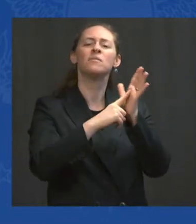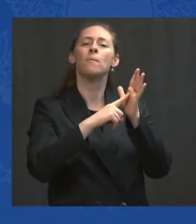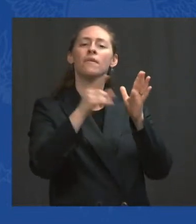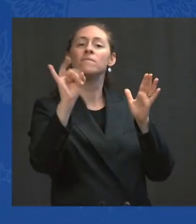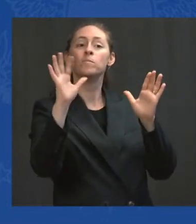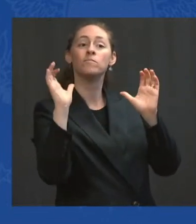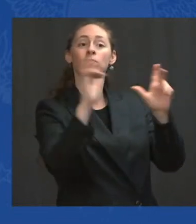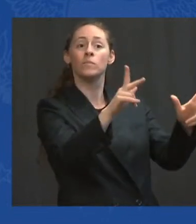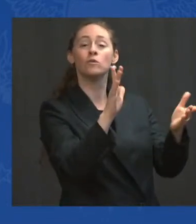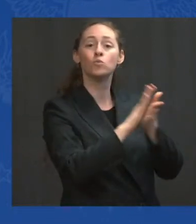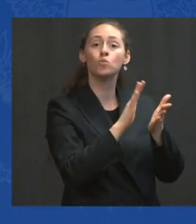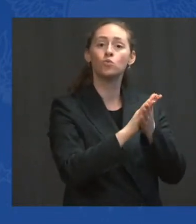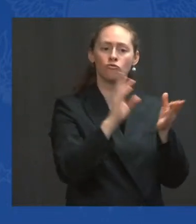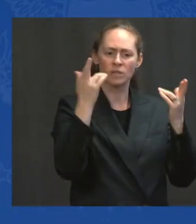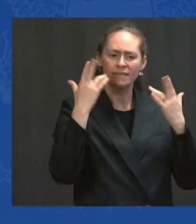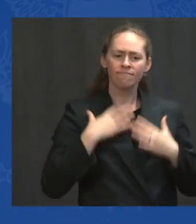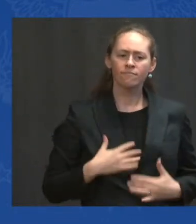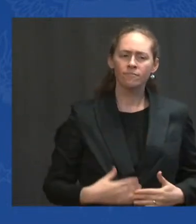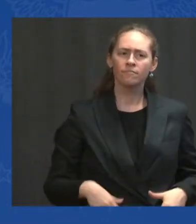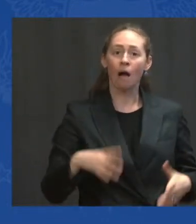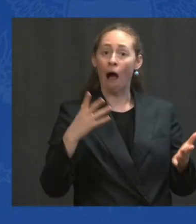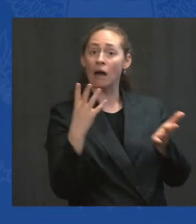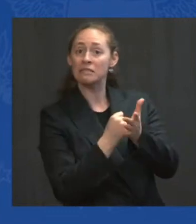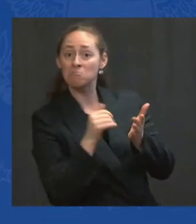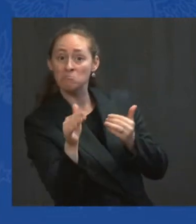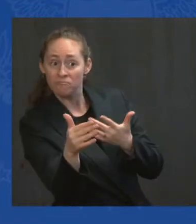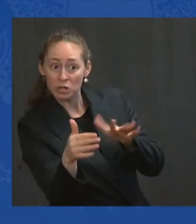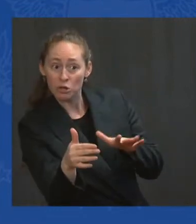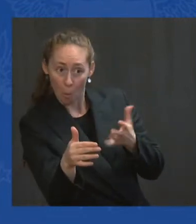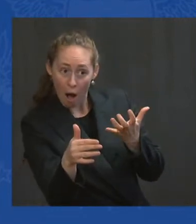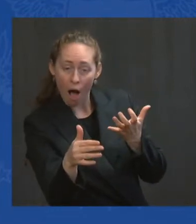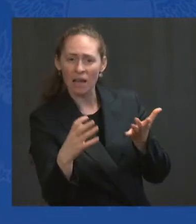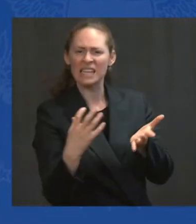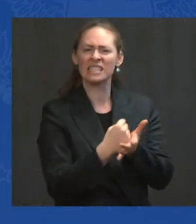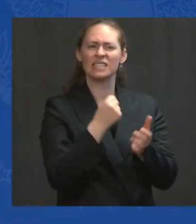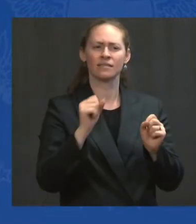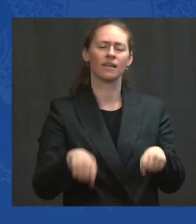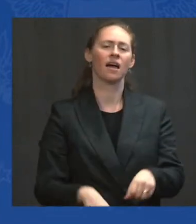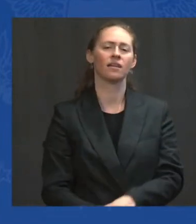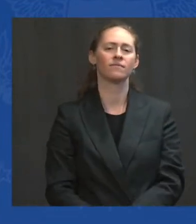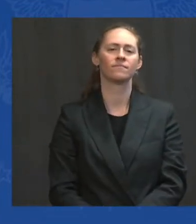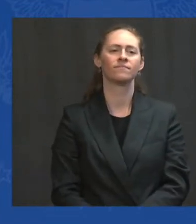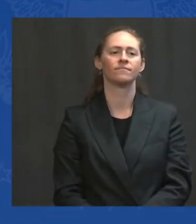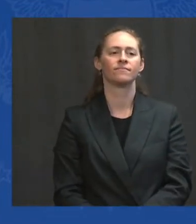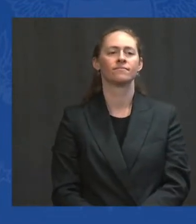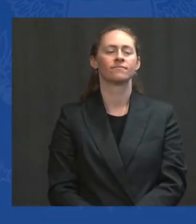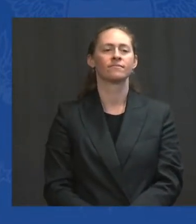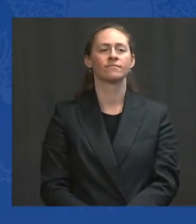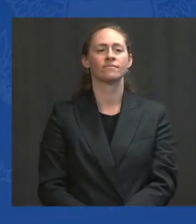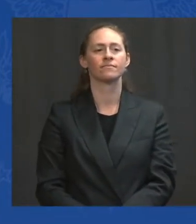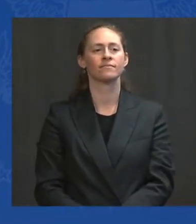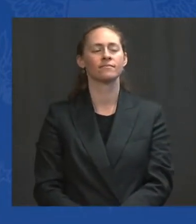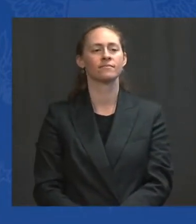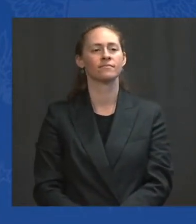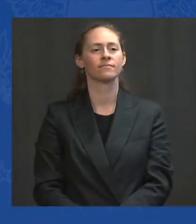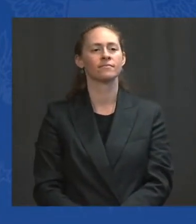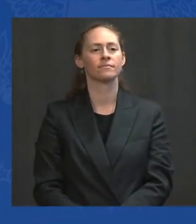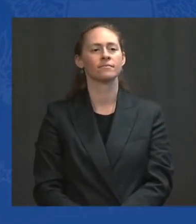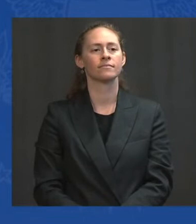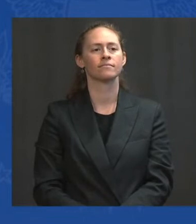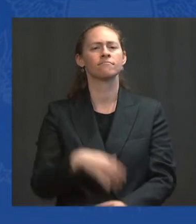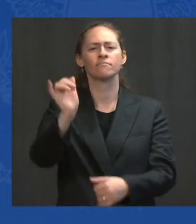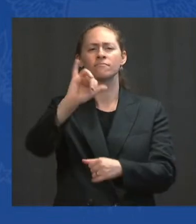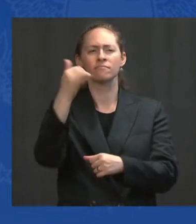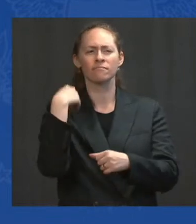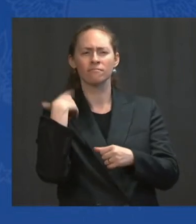fall sports. We will also intensify our efforts to bring vaccines to where many people spend the most